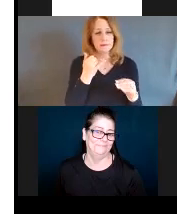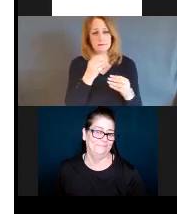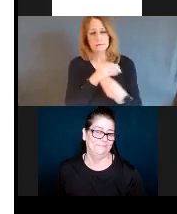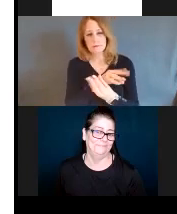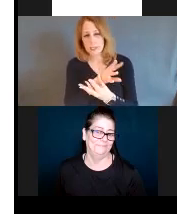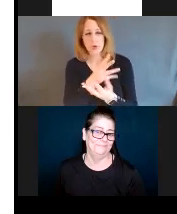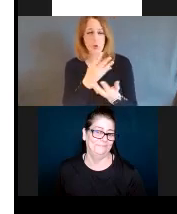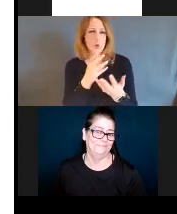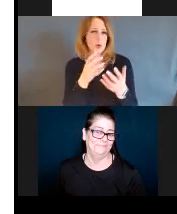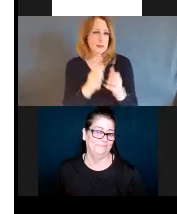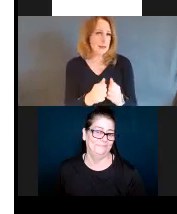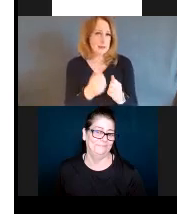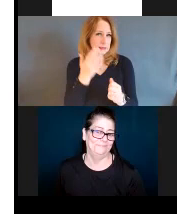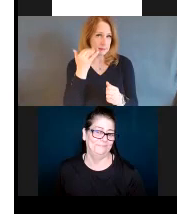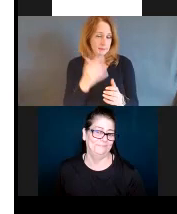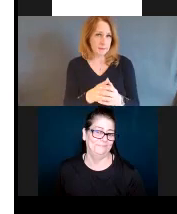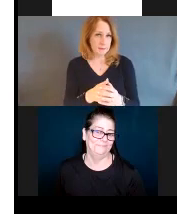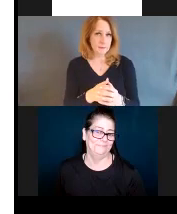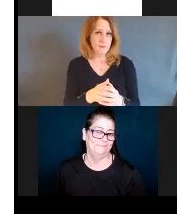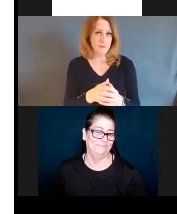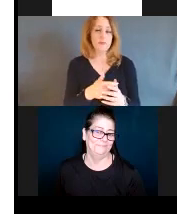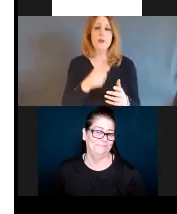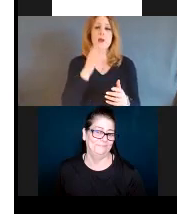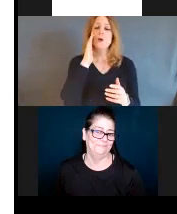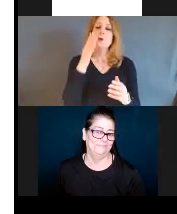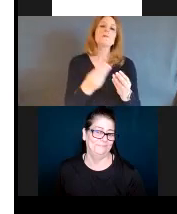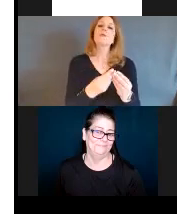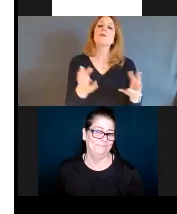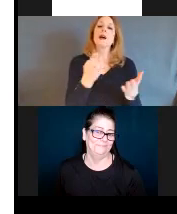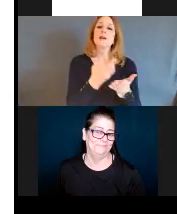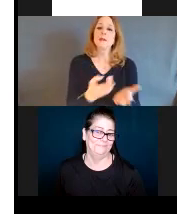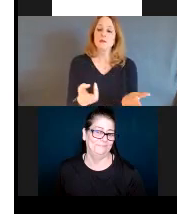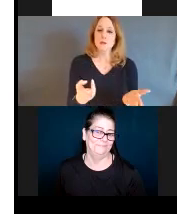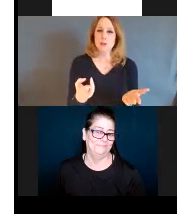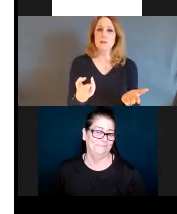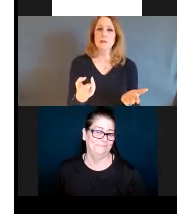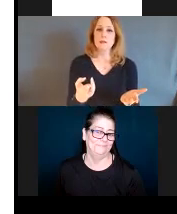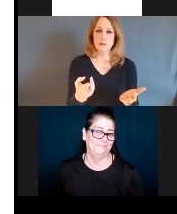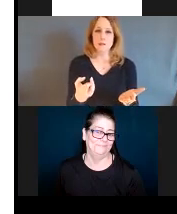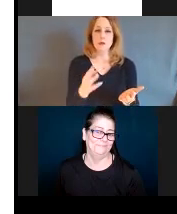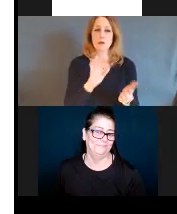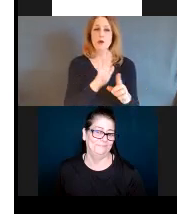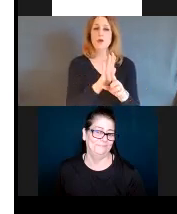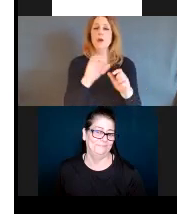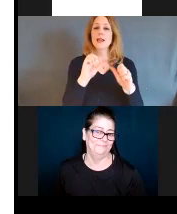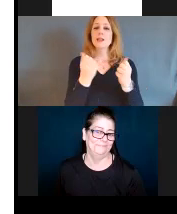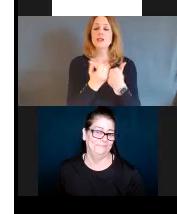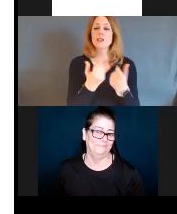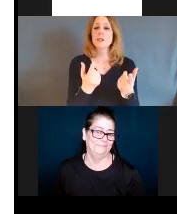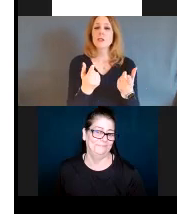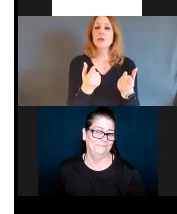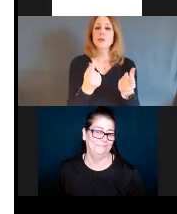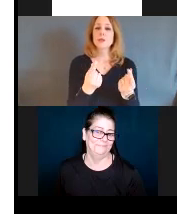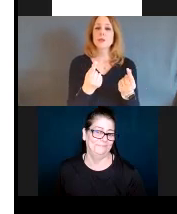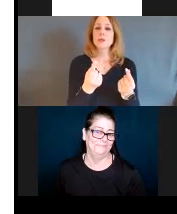you or texting you? You're going to provide resources. So what does your agency do that they might be